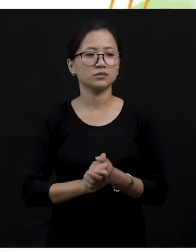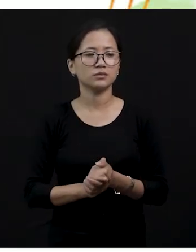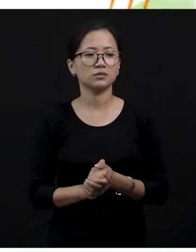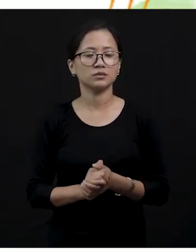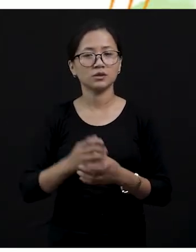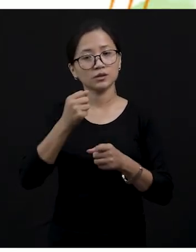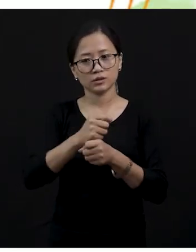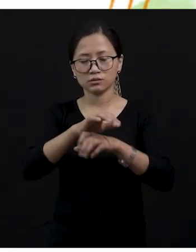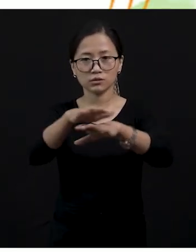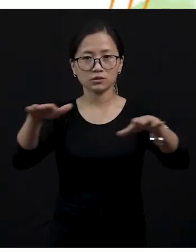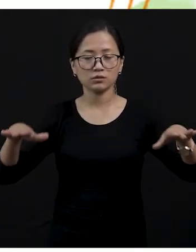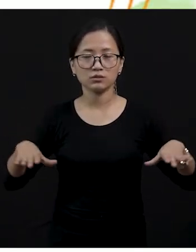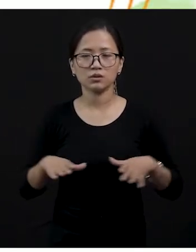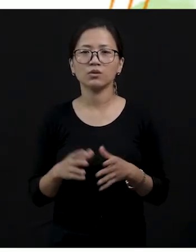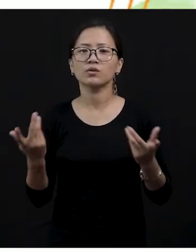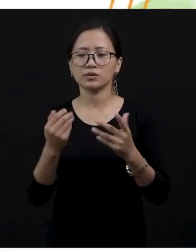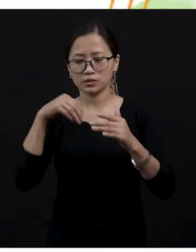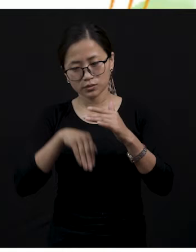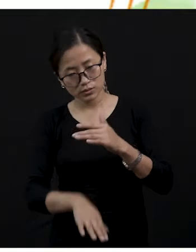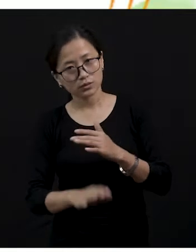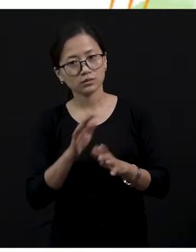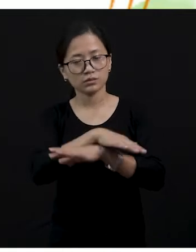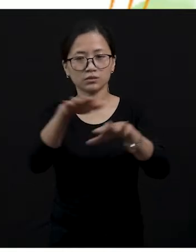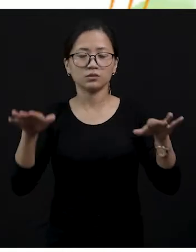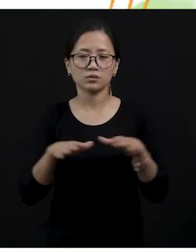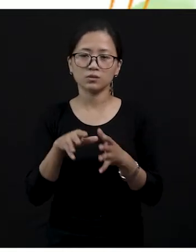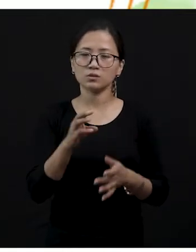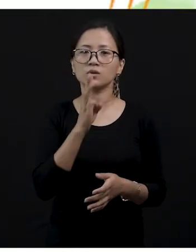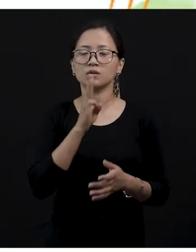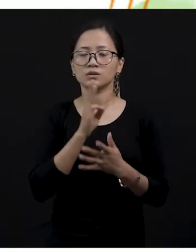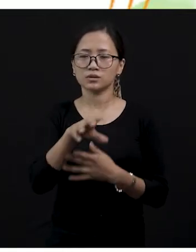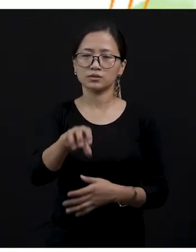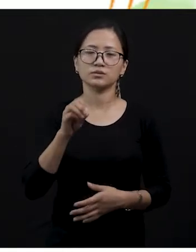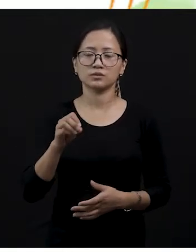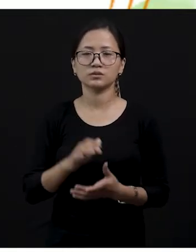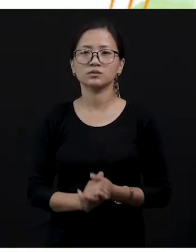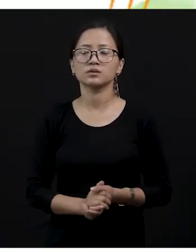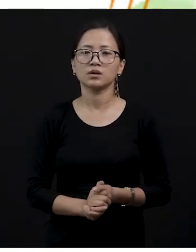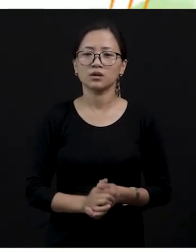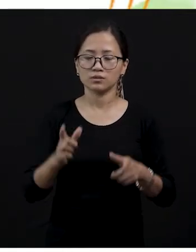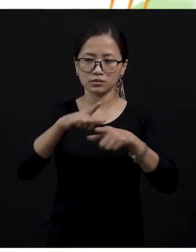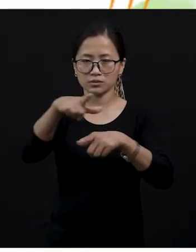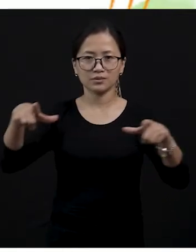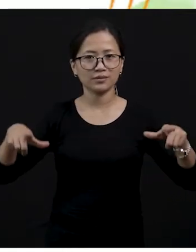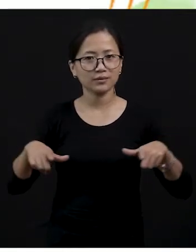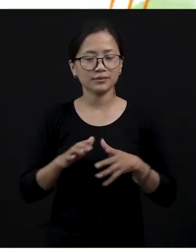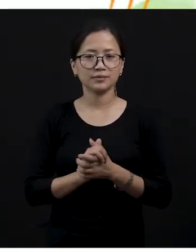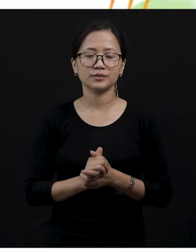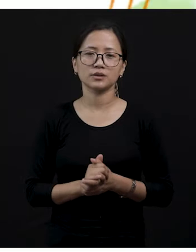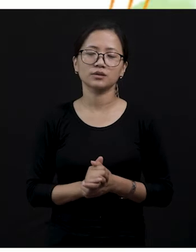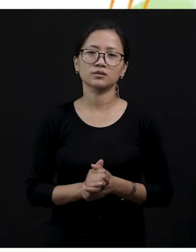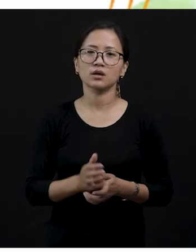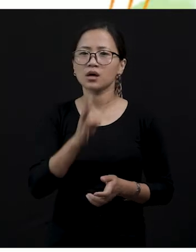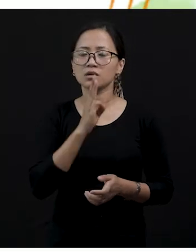in the ground, and where underground water you will get from the well, the ponds, lakes, it goes to the ponds,